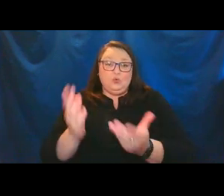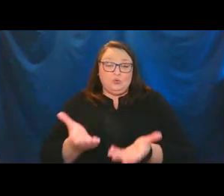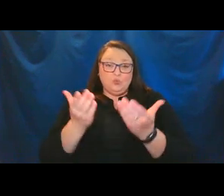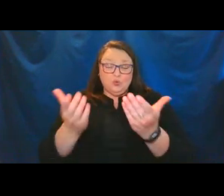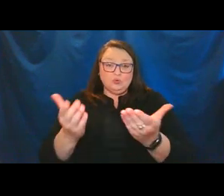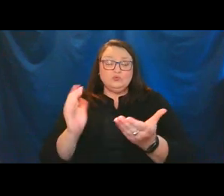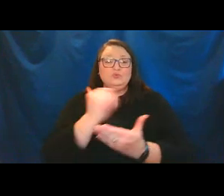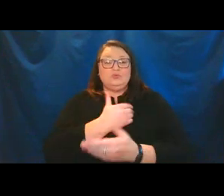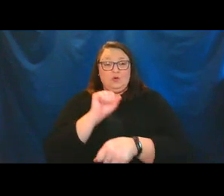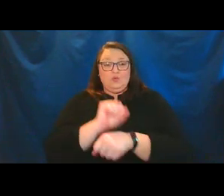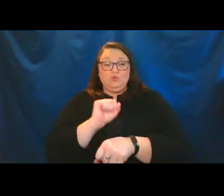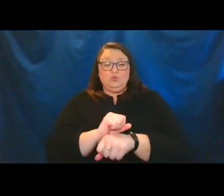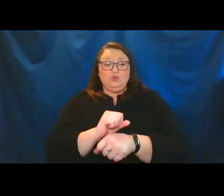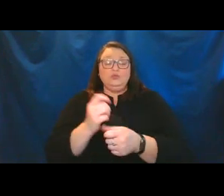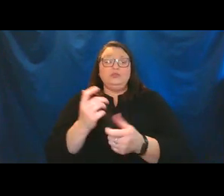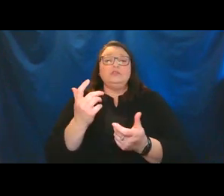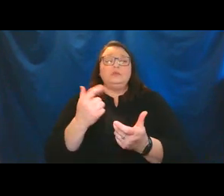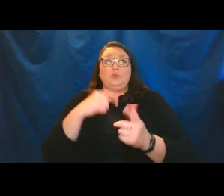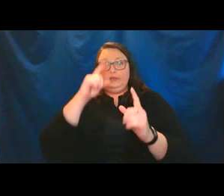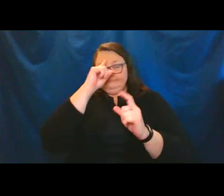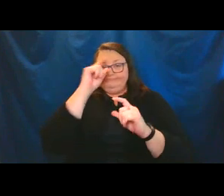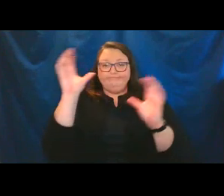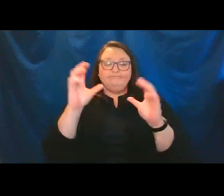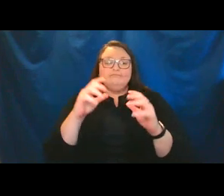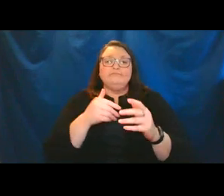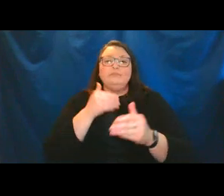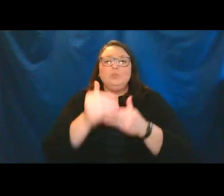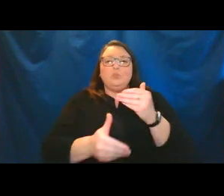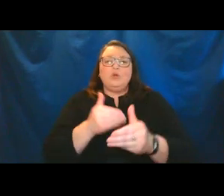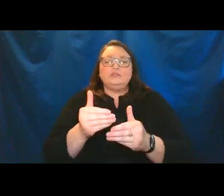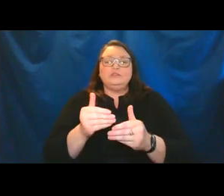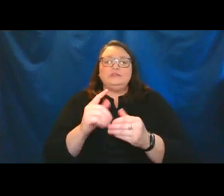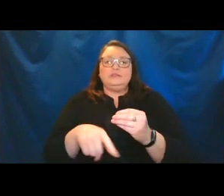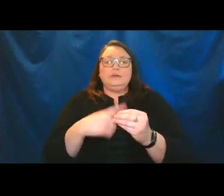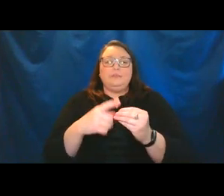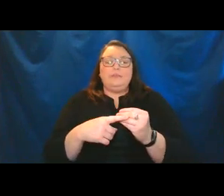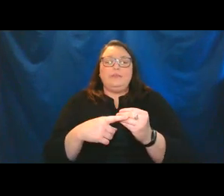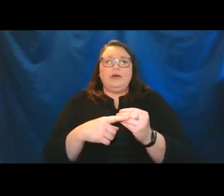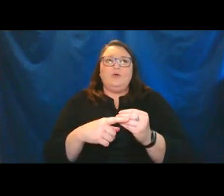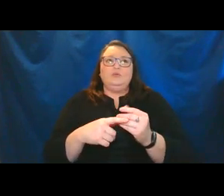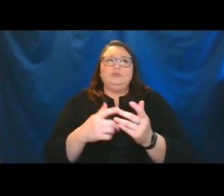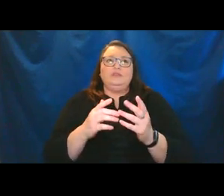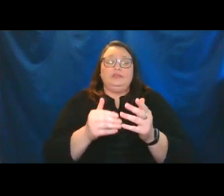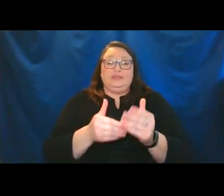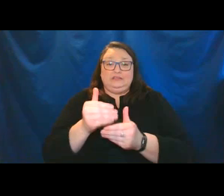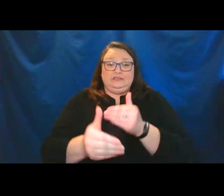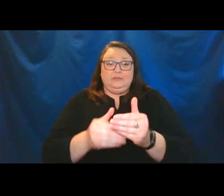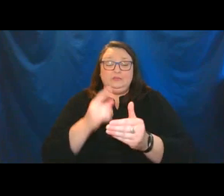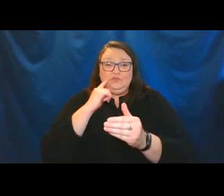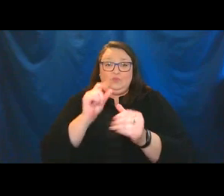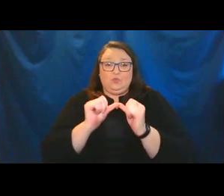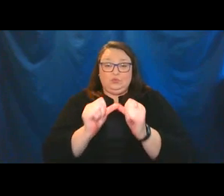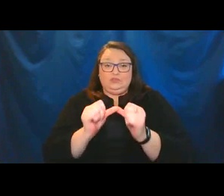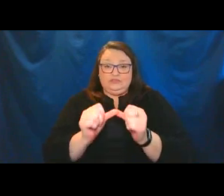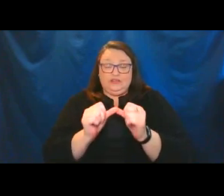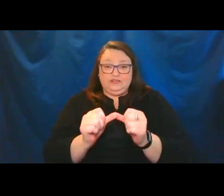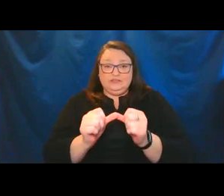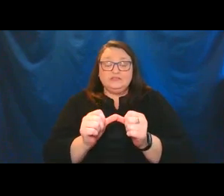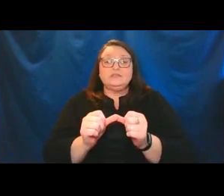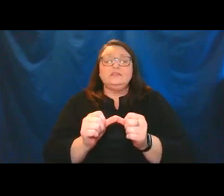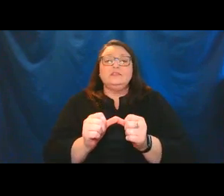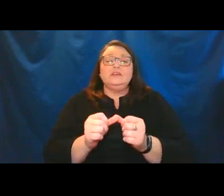on is this whole process around the steps to resilience, the work that the Climate Program Office has been